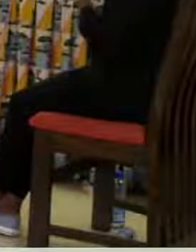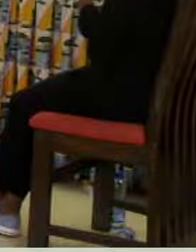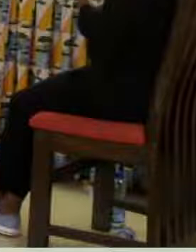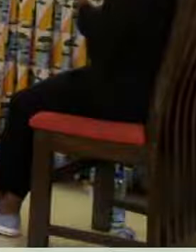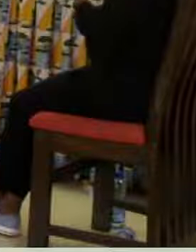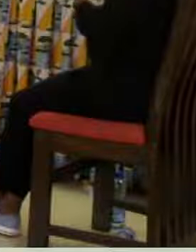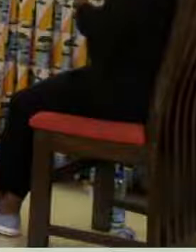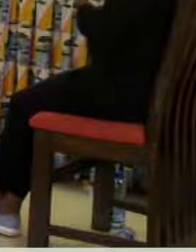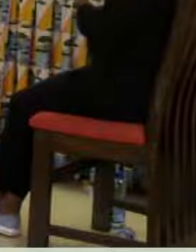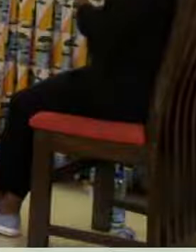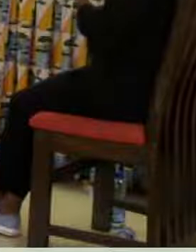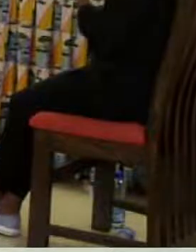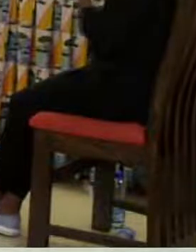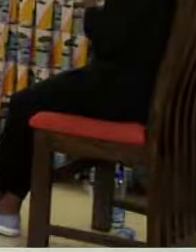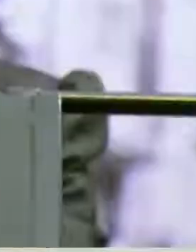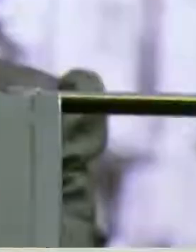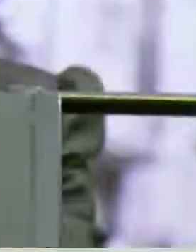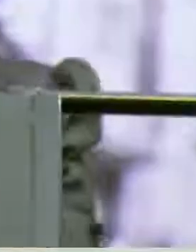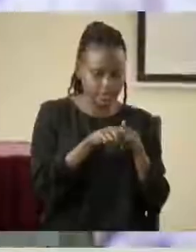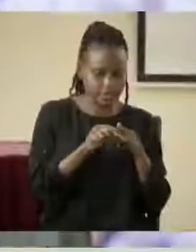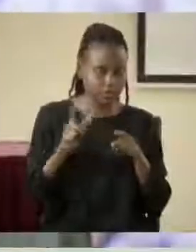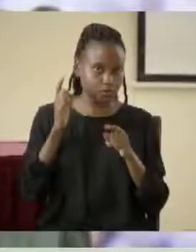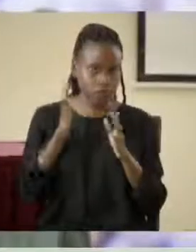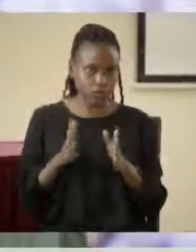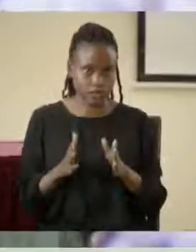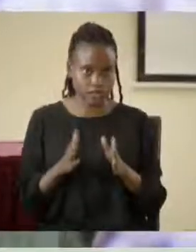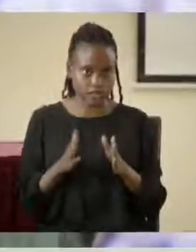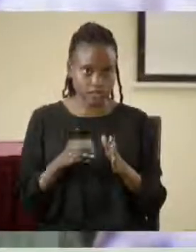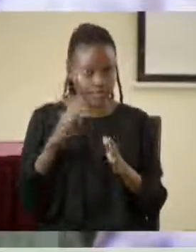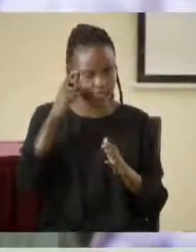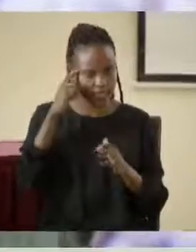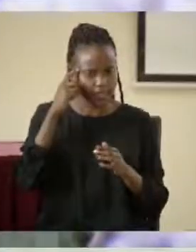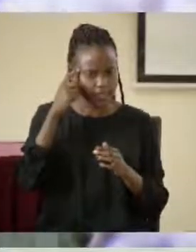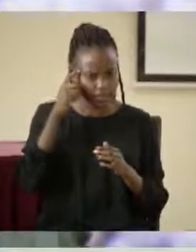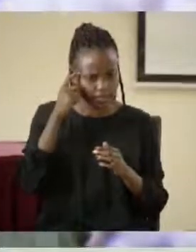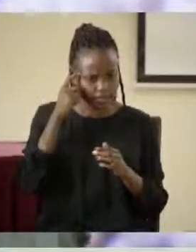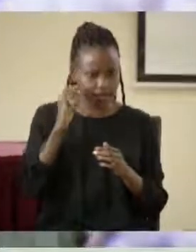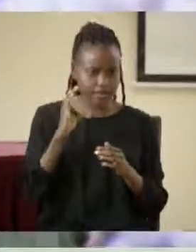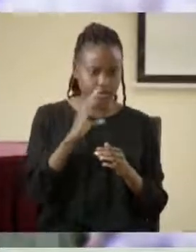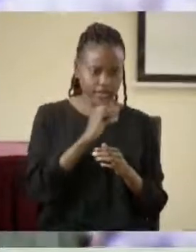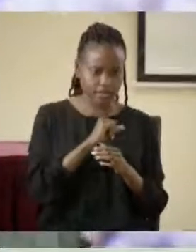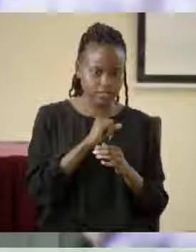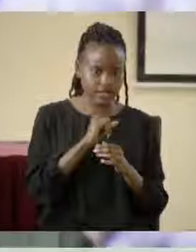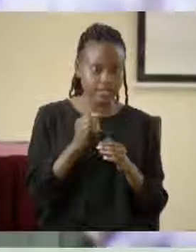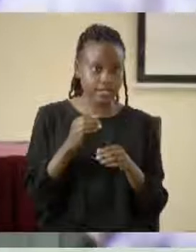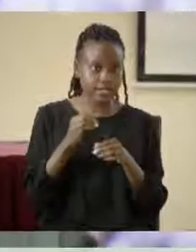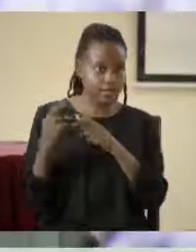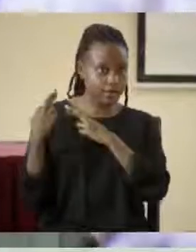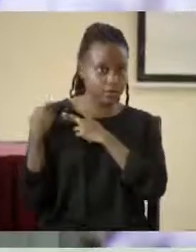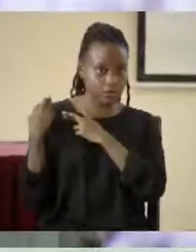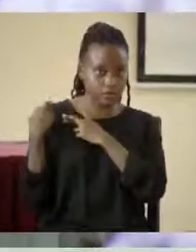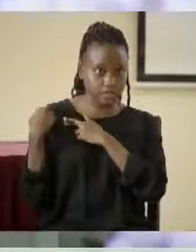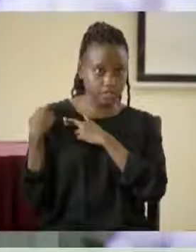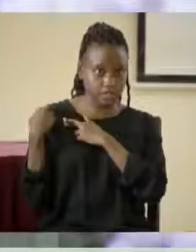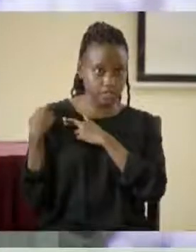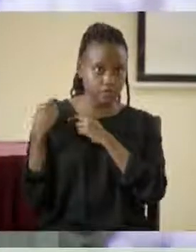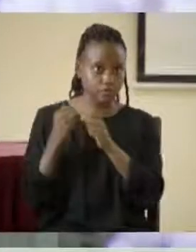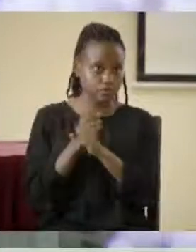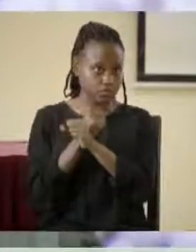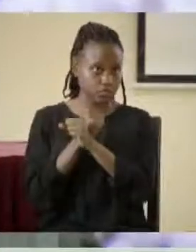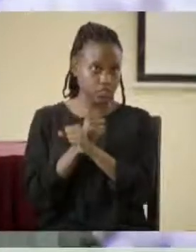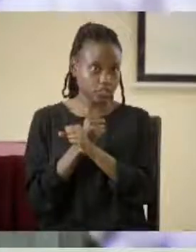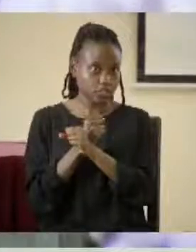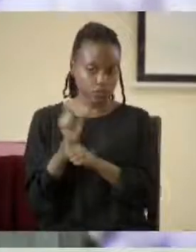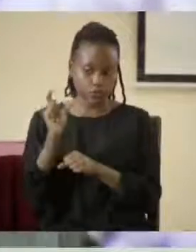abhorrent to lawyers. They comprehend and assume responsibility for protection of individual